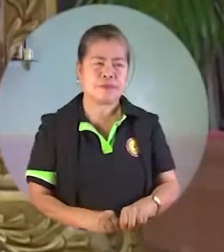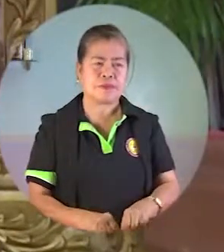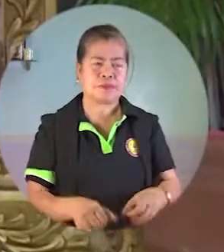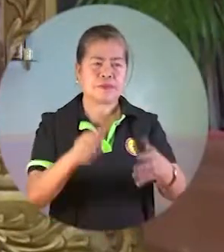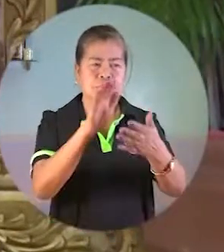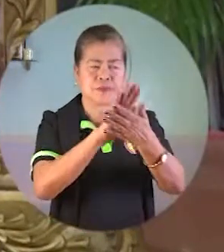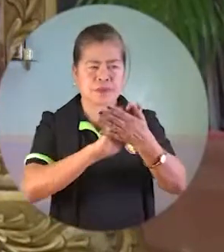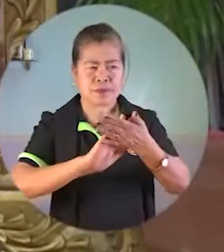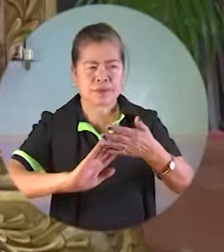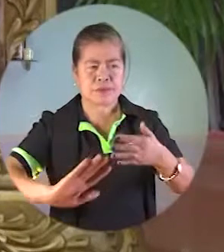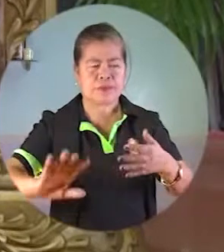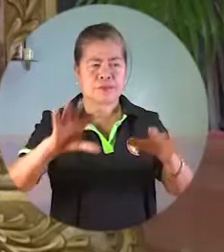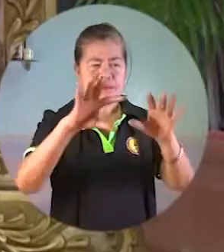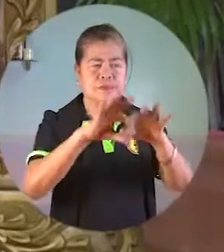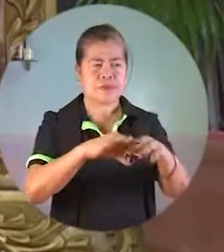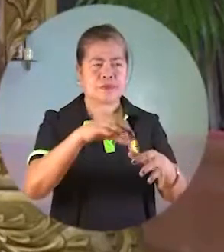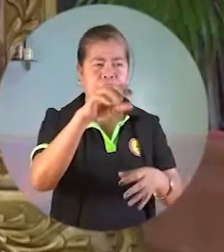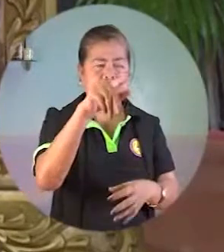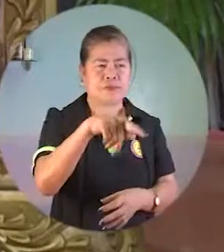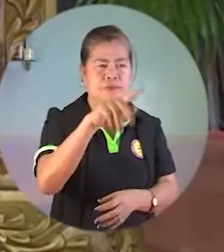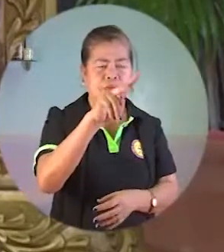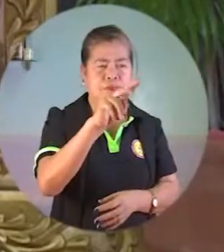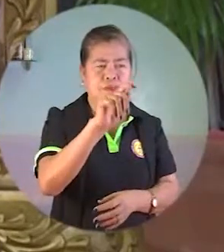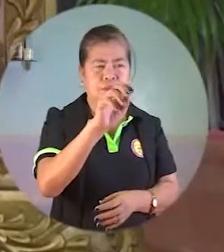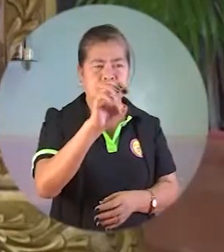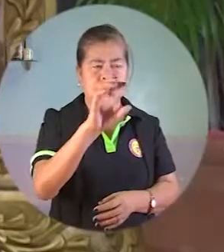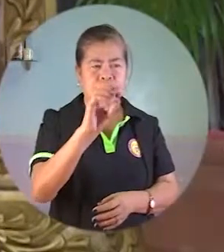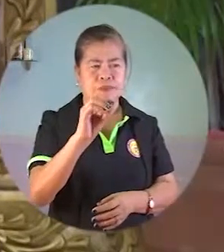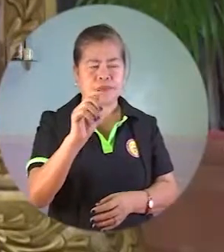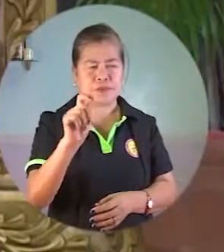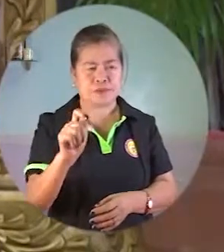of the solemnity of Pentecost.